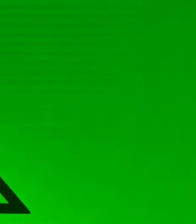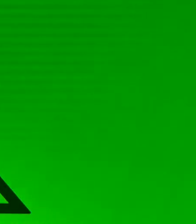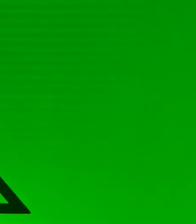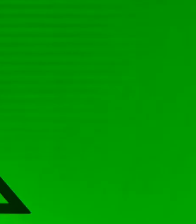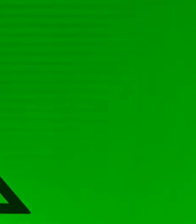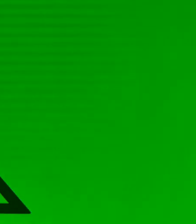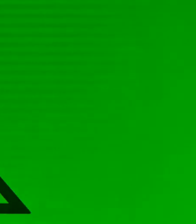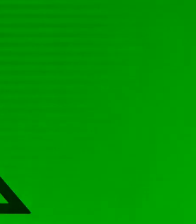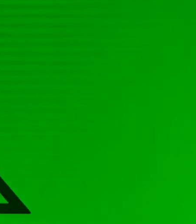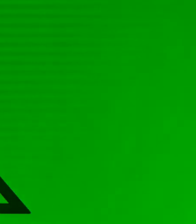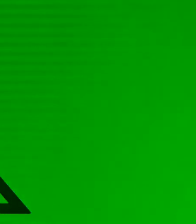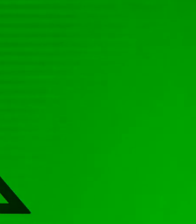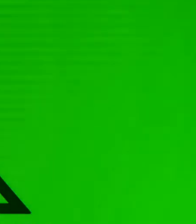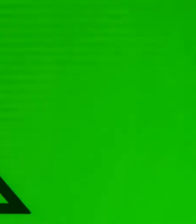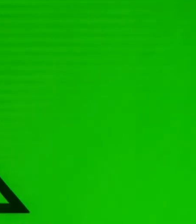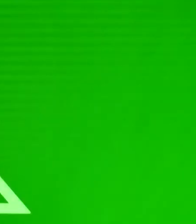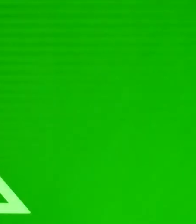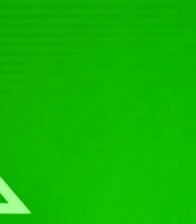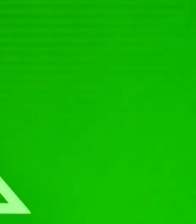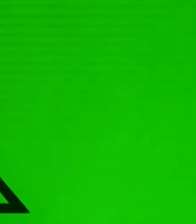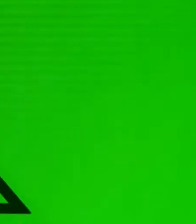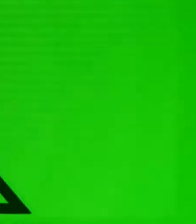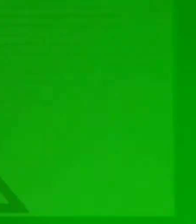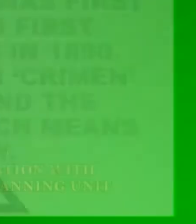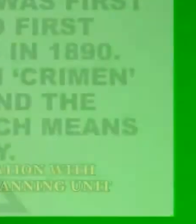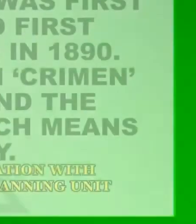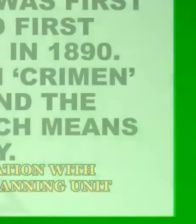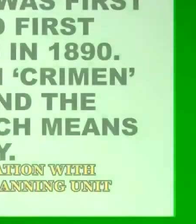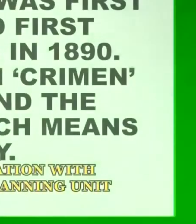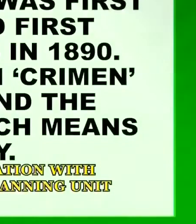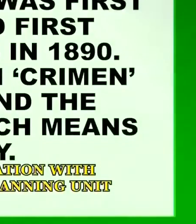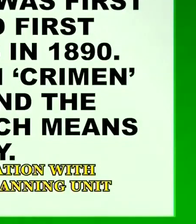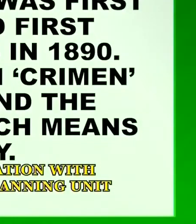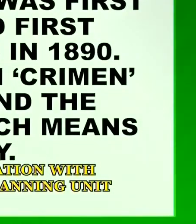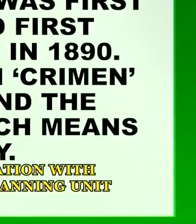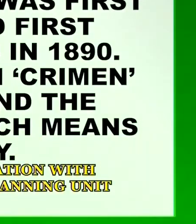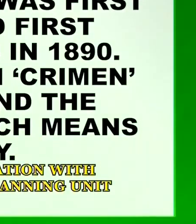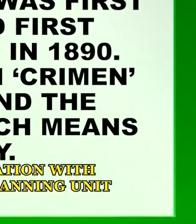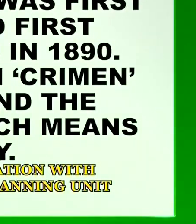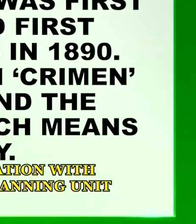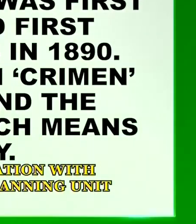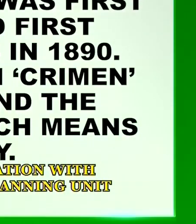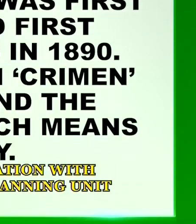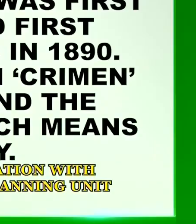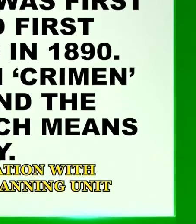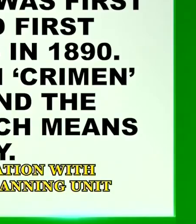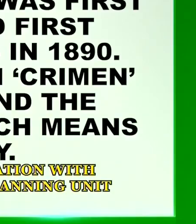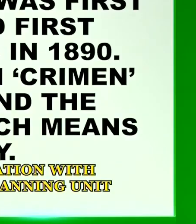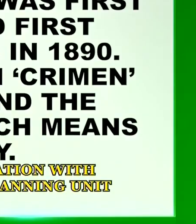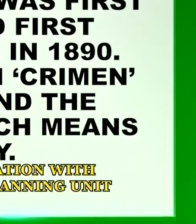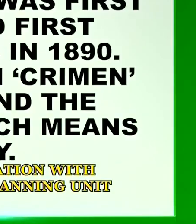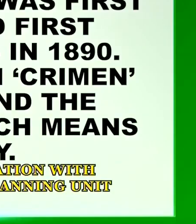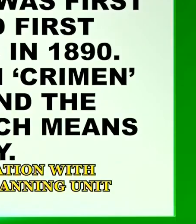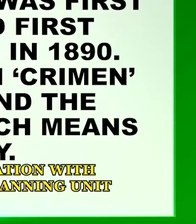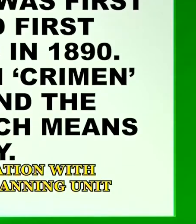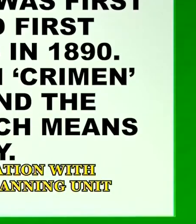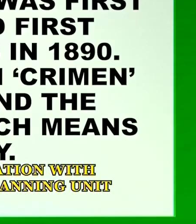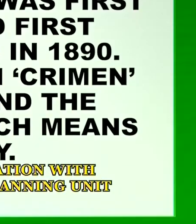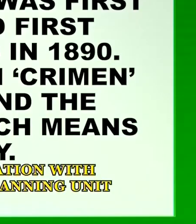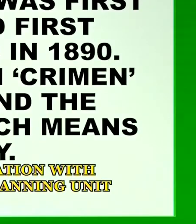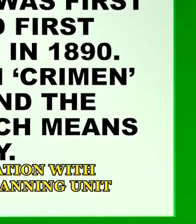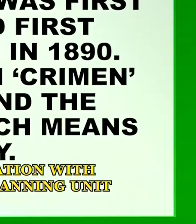Limited. Insurance the way you want it to be. Did you know? The word criminology was first used